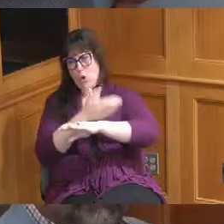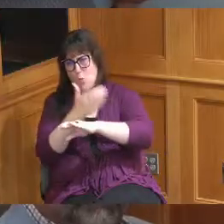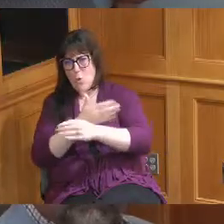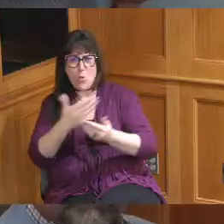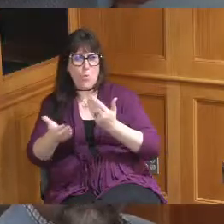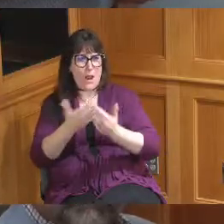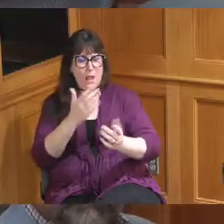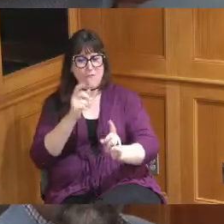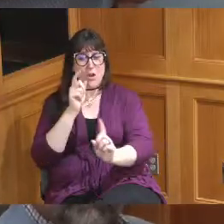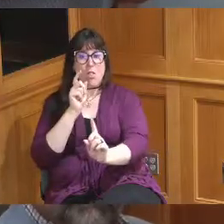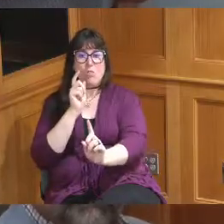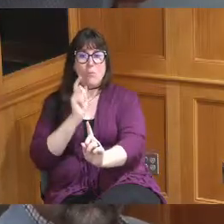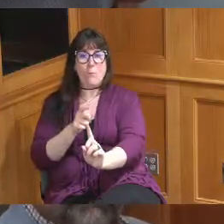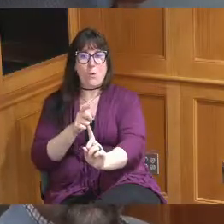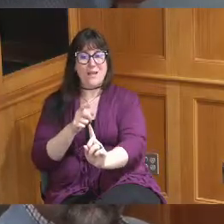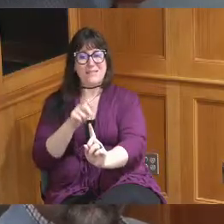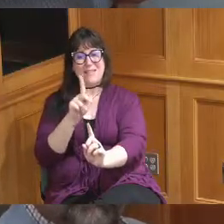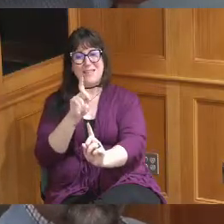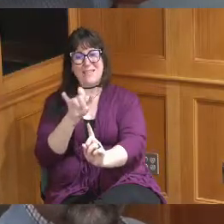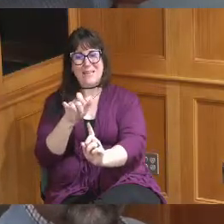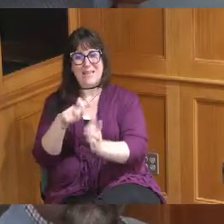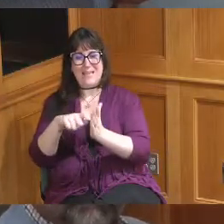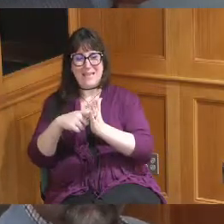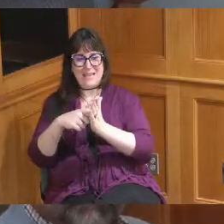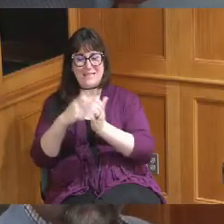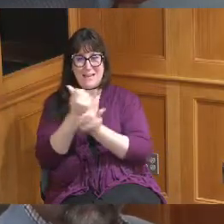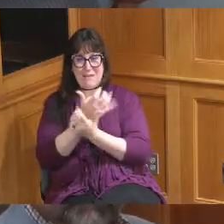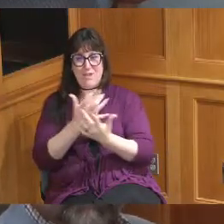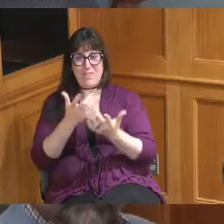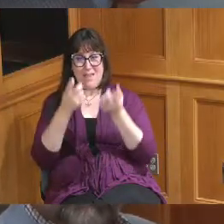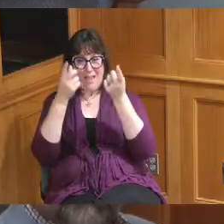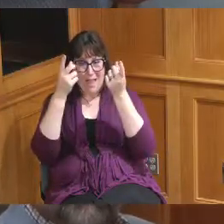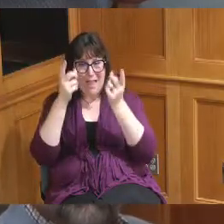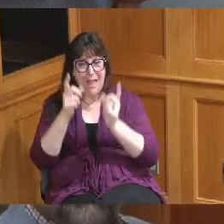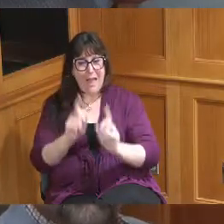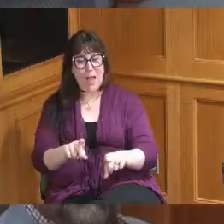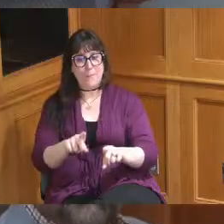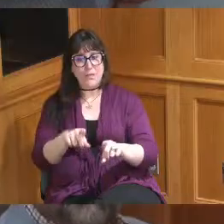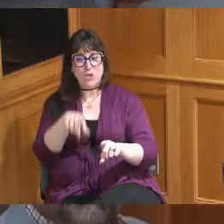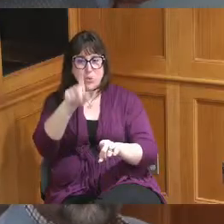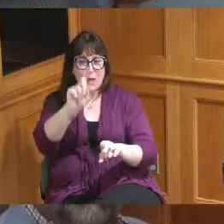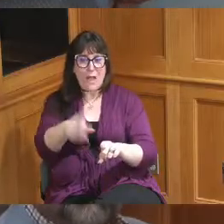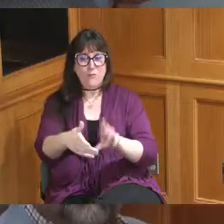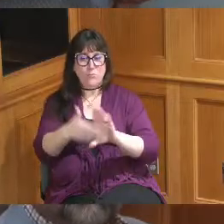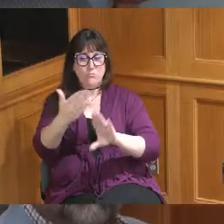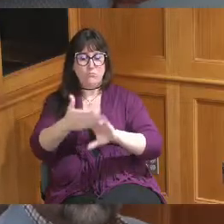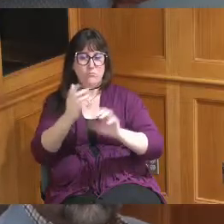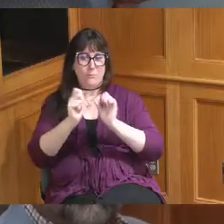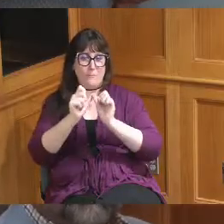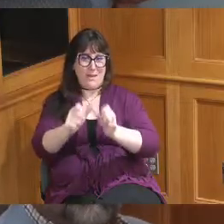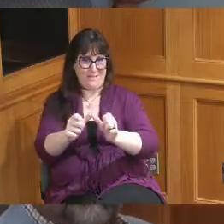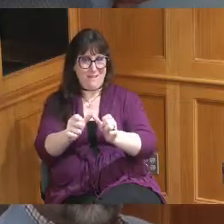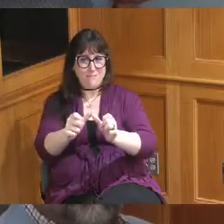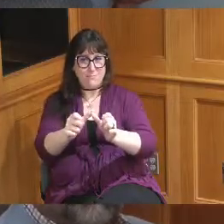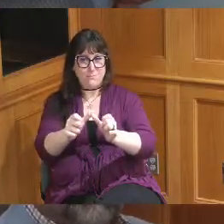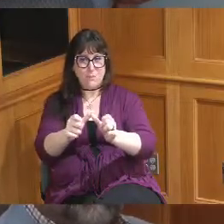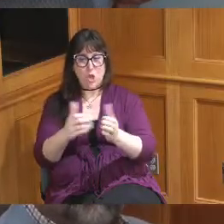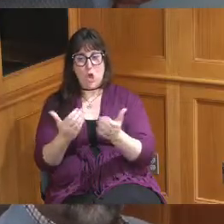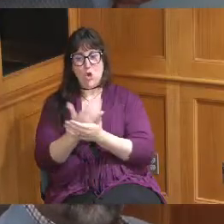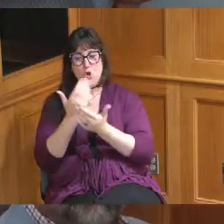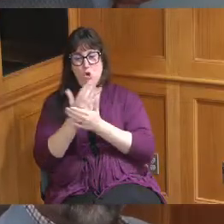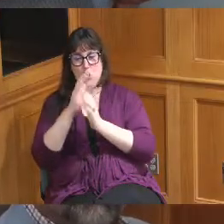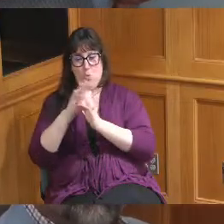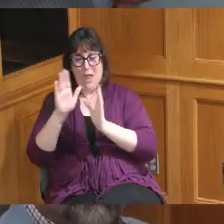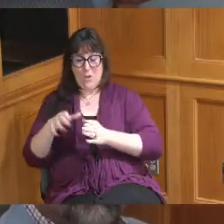that once you have the keys to that building or the renovations, you have to operate and maintain, right? A new house costs